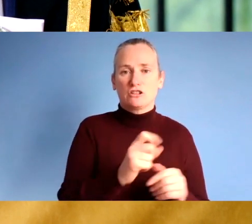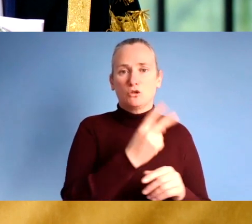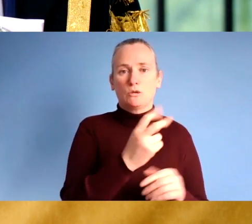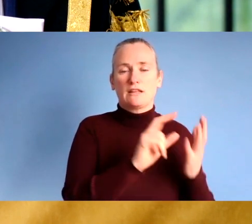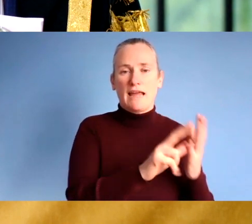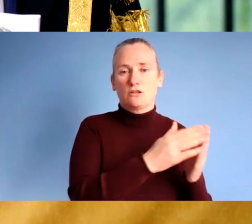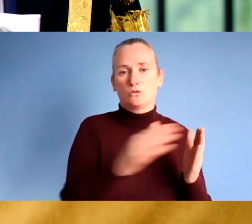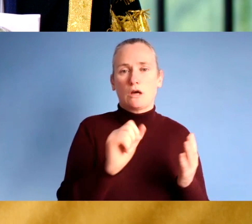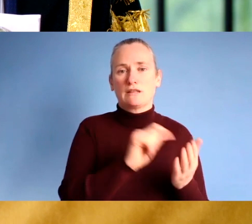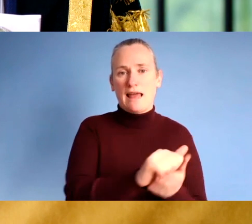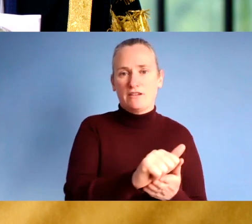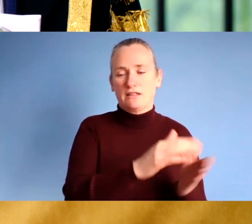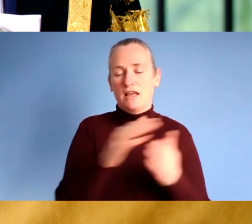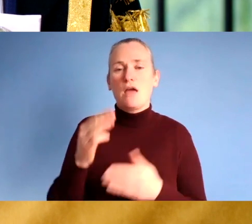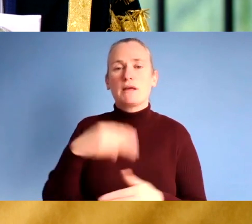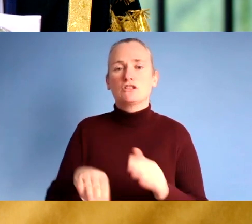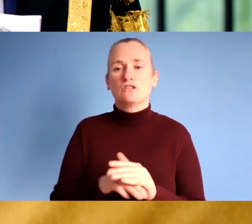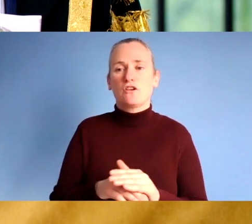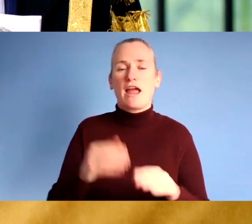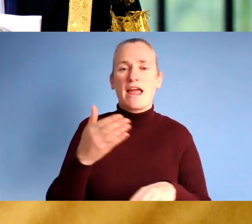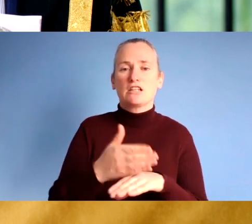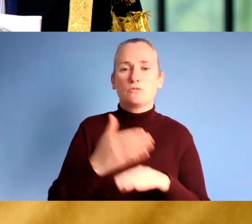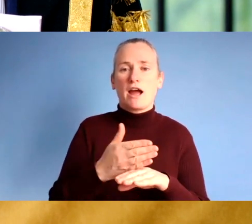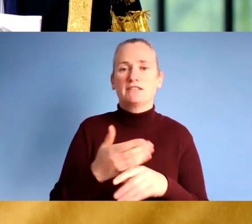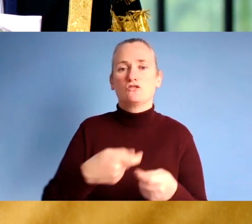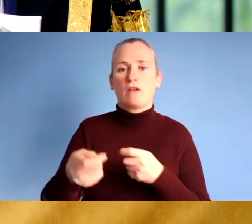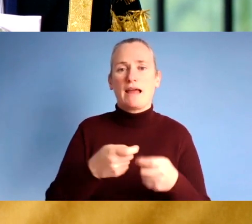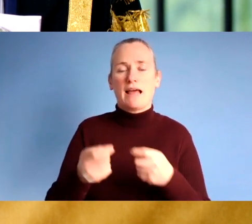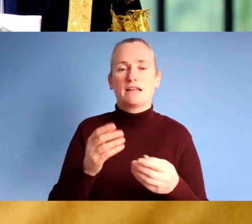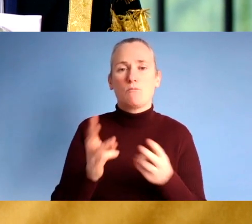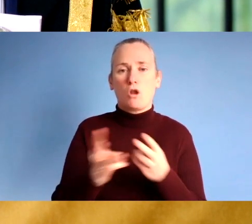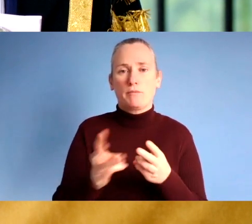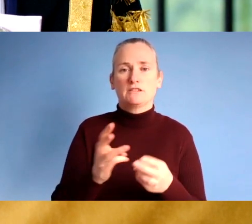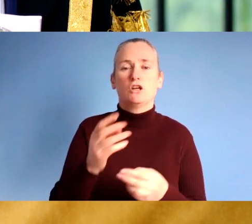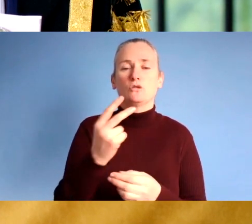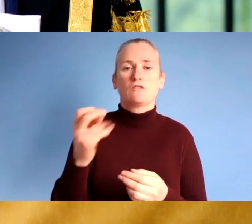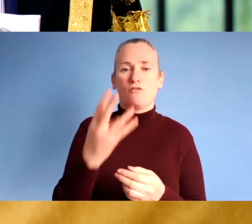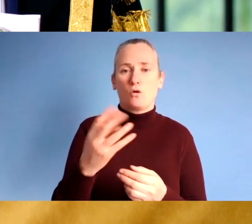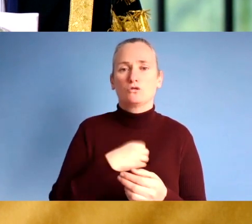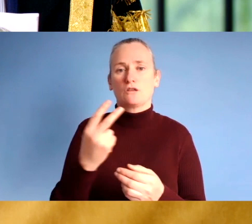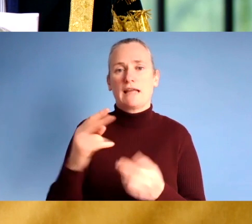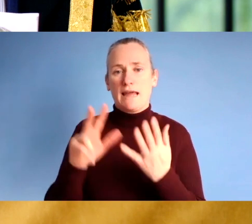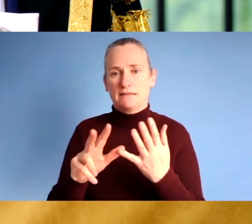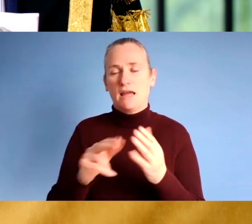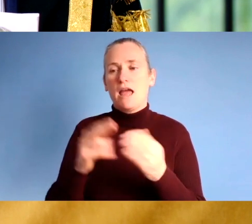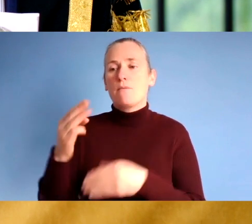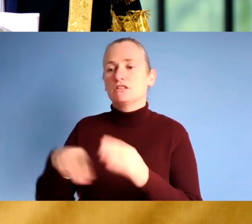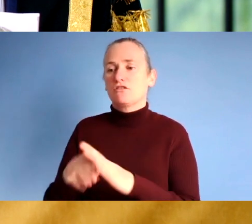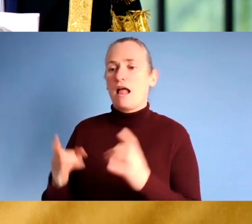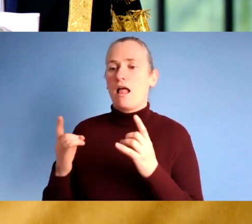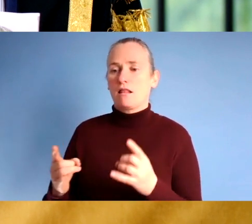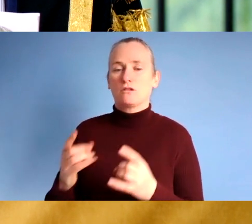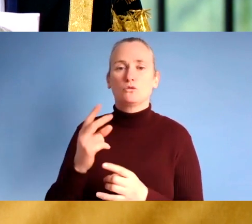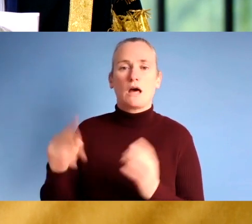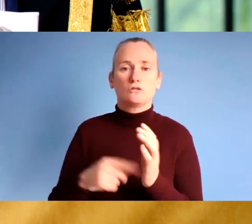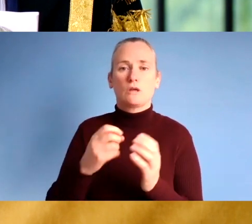2011, Minister for Enterprise, Trade and Employment from 2004 to 2008, Minister for Health 2000